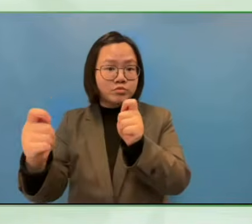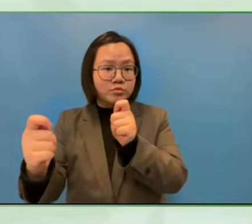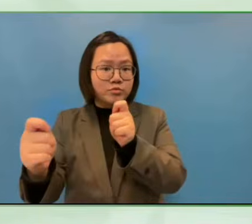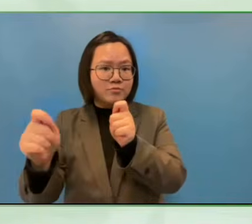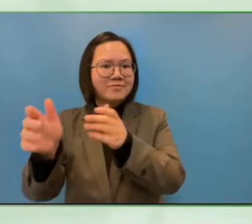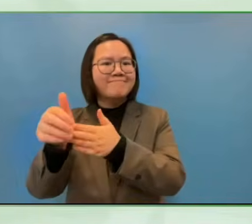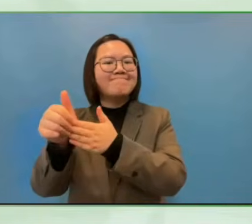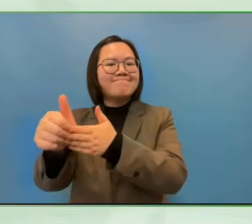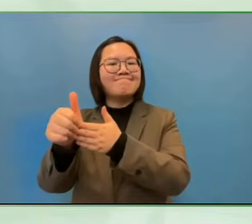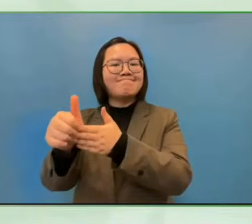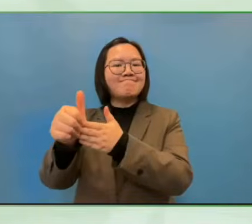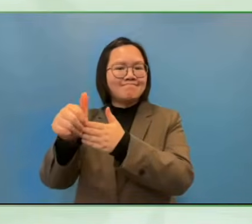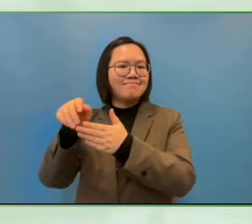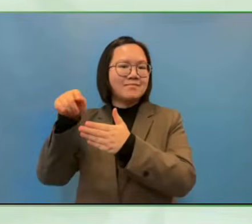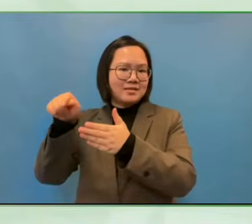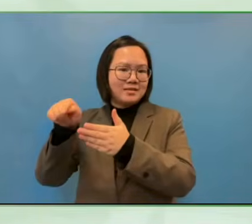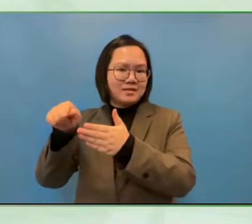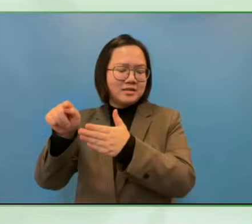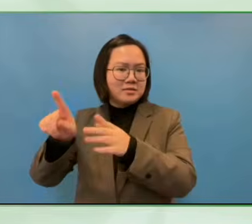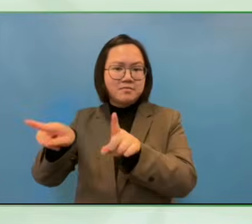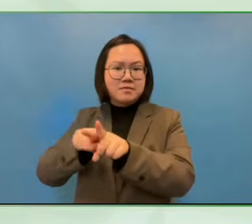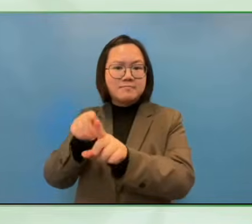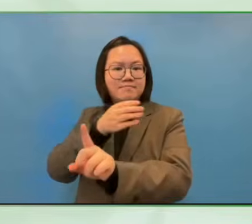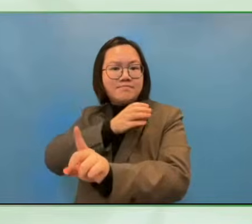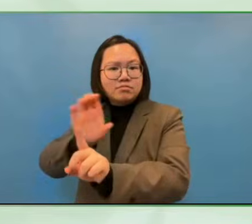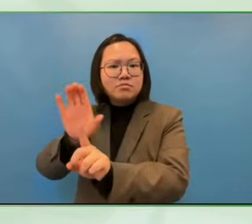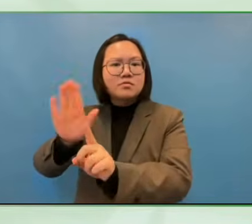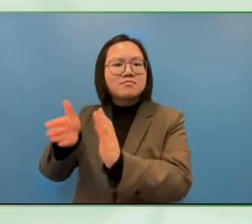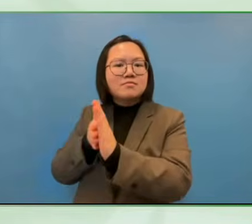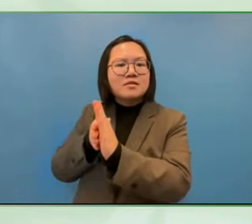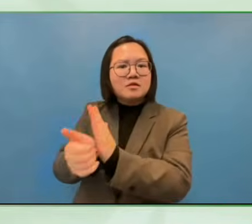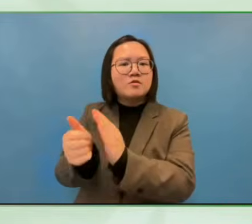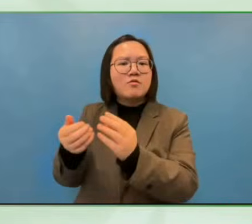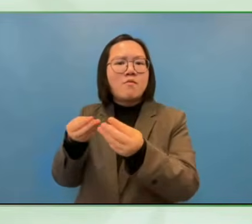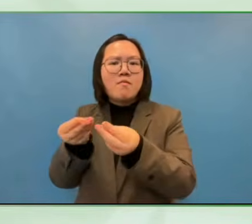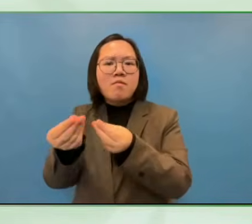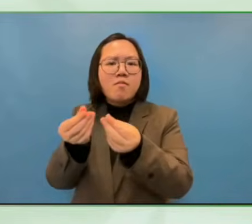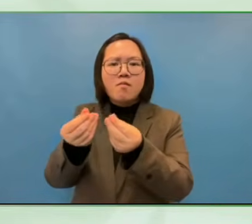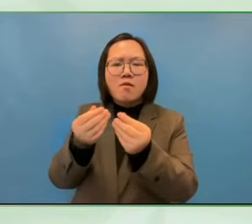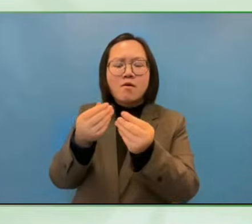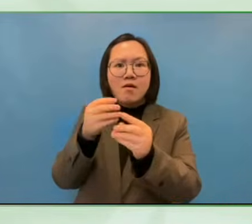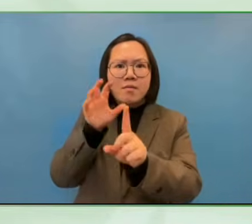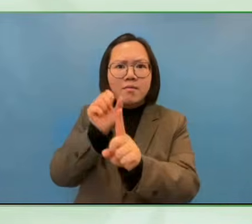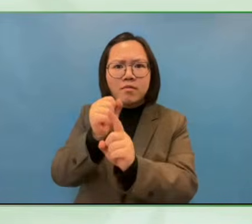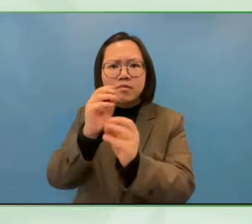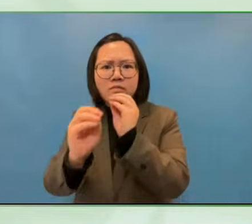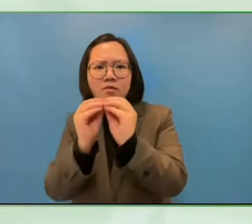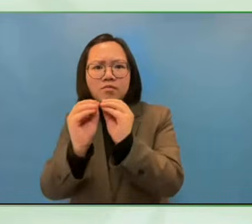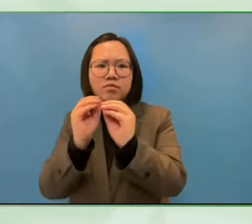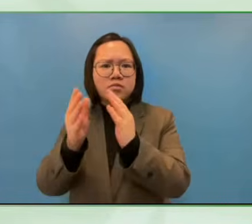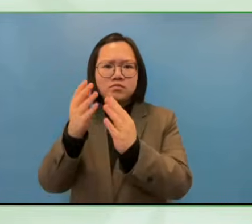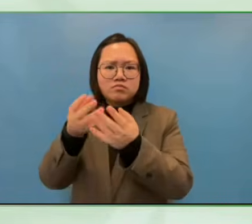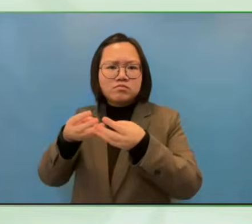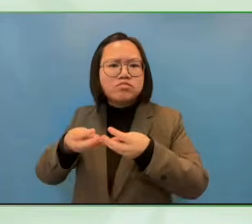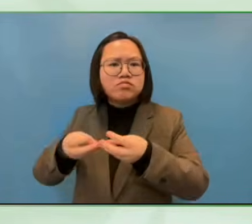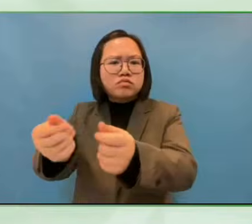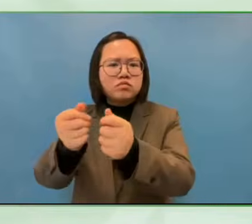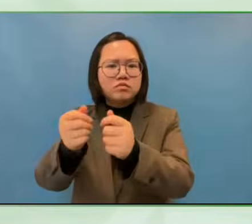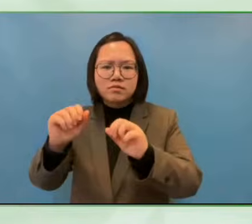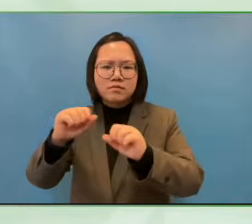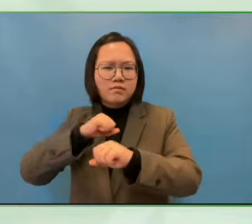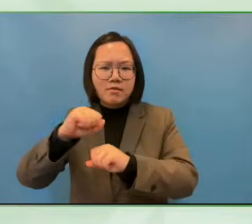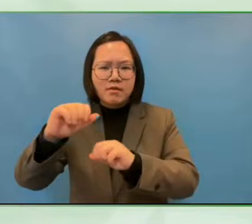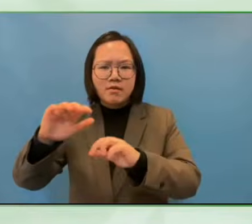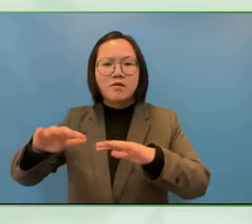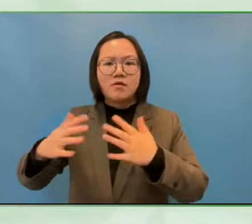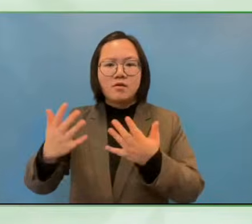and action, both mitigation and adaptation, in a positive, forward-looking manner. The fact